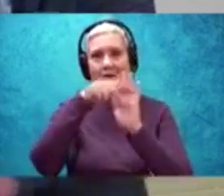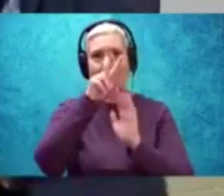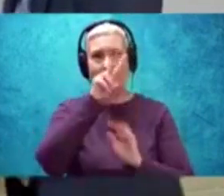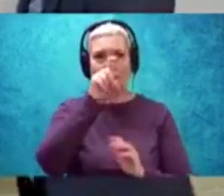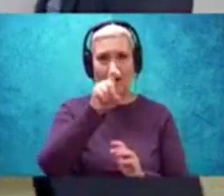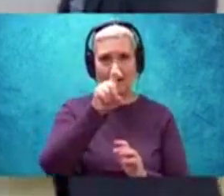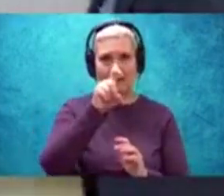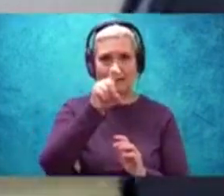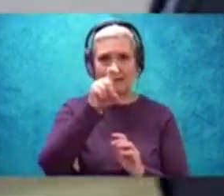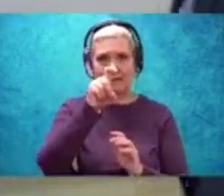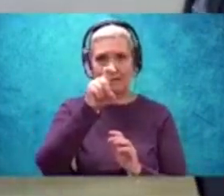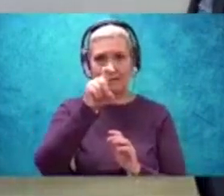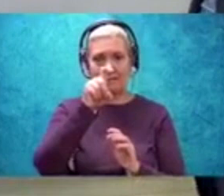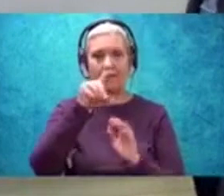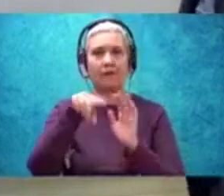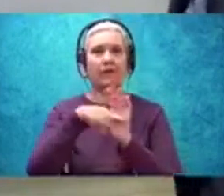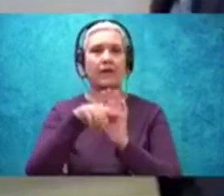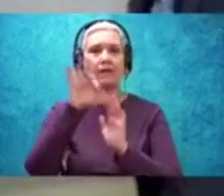negative 9x.